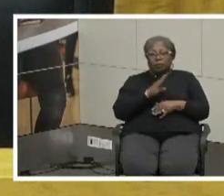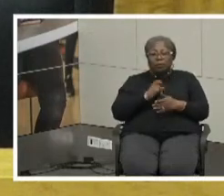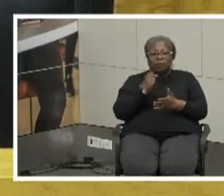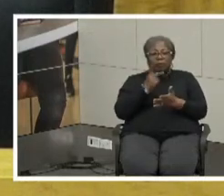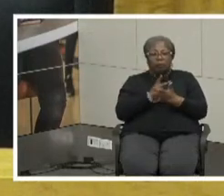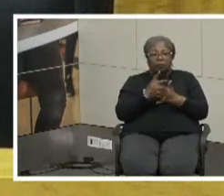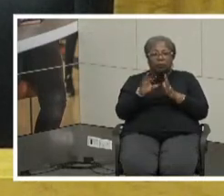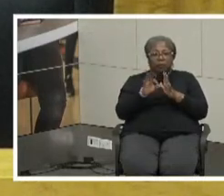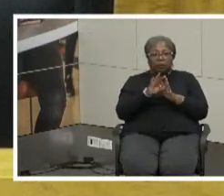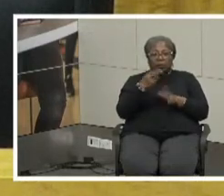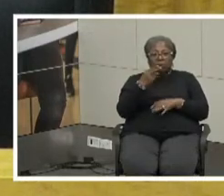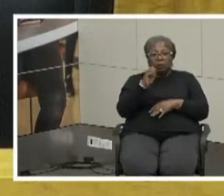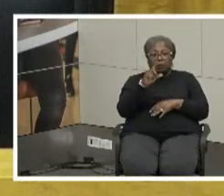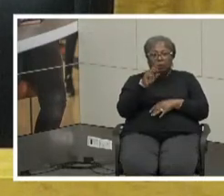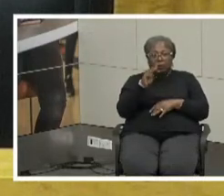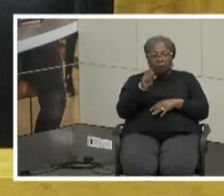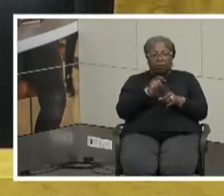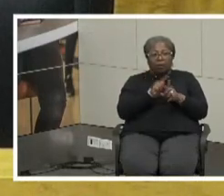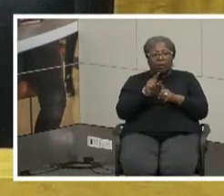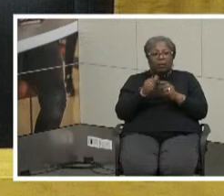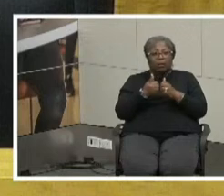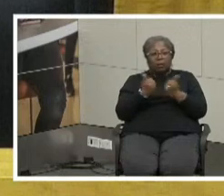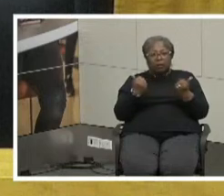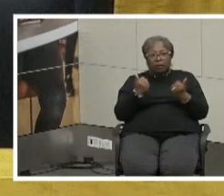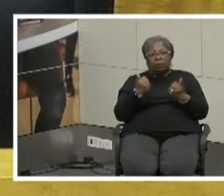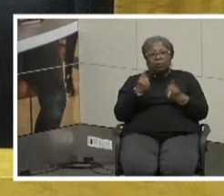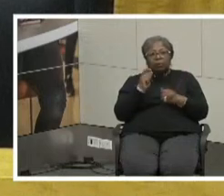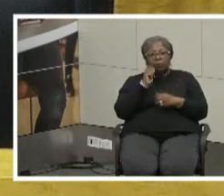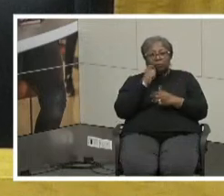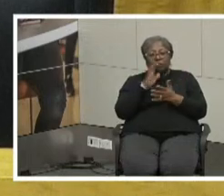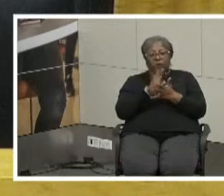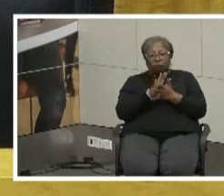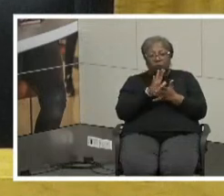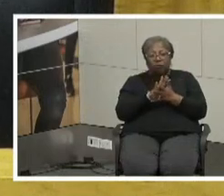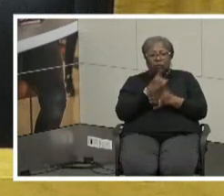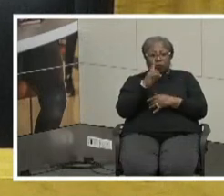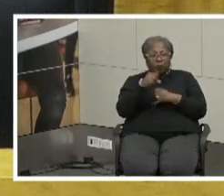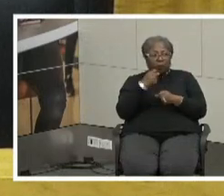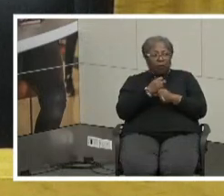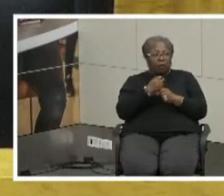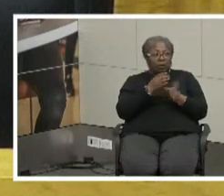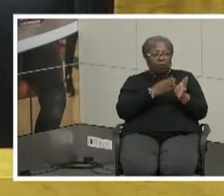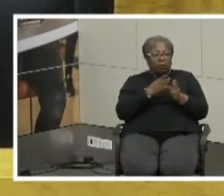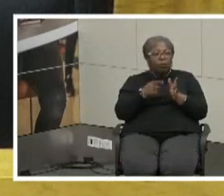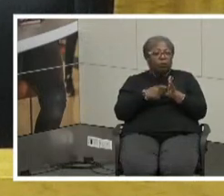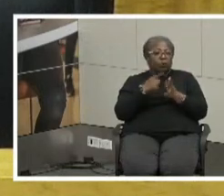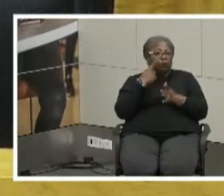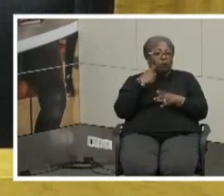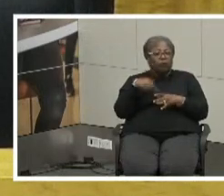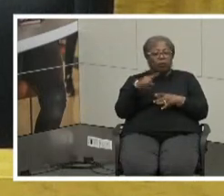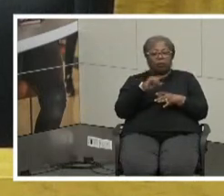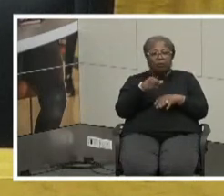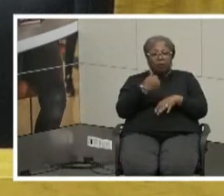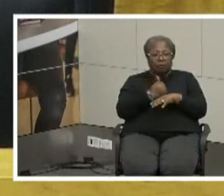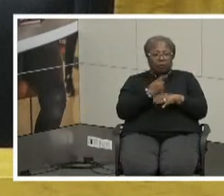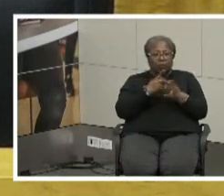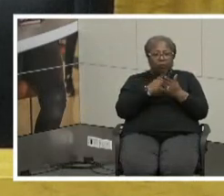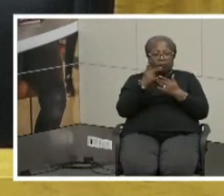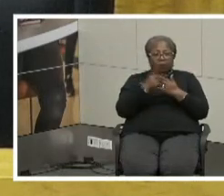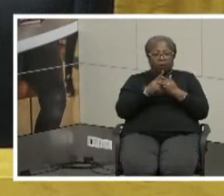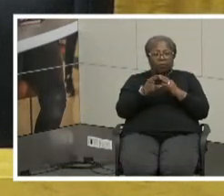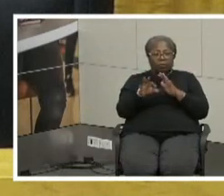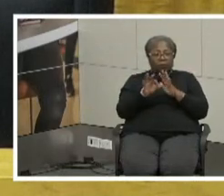designation of Helms Elementary as a separate and unique school and waves the one-year planning requirement for the implementation of the program so the